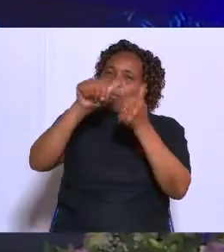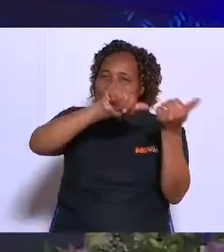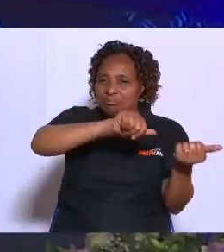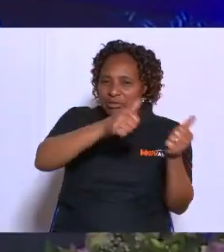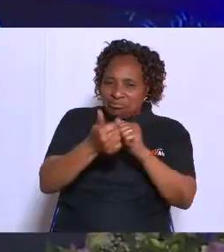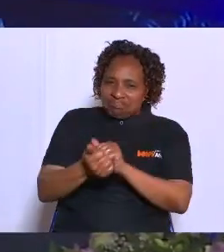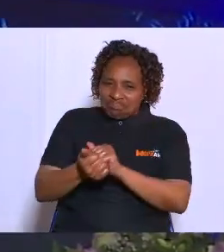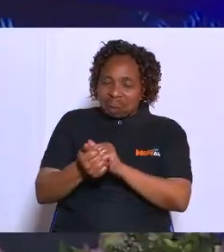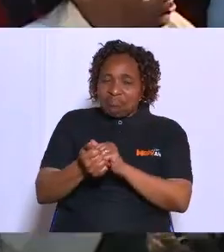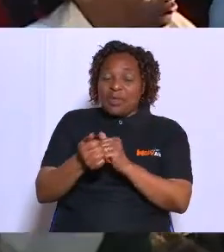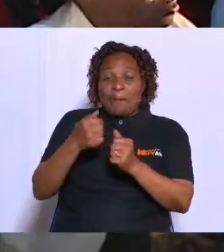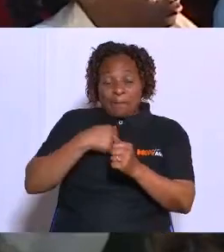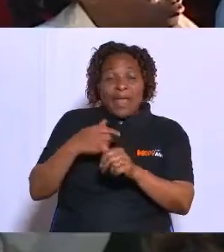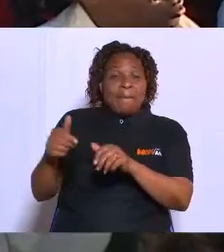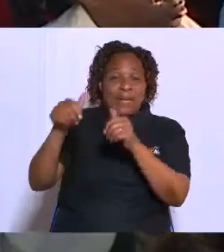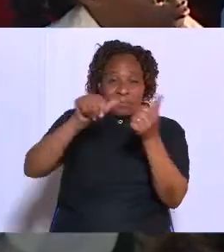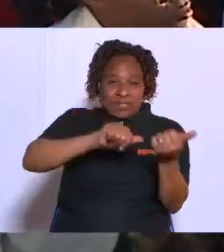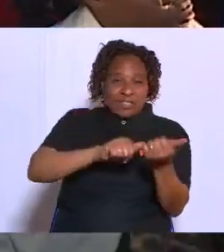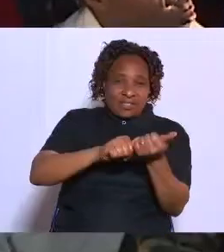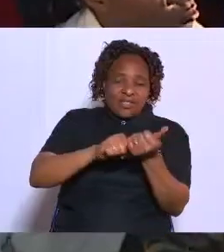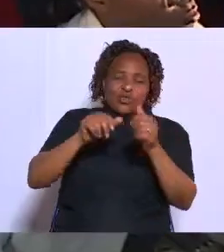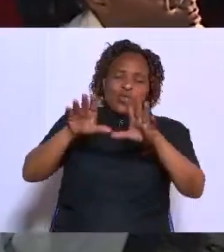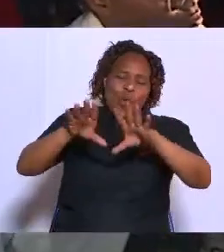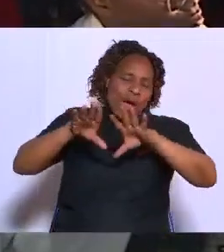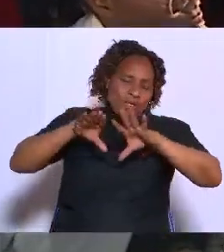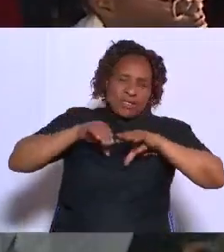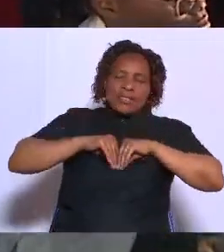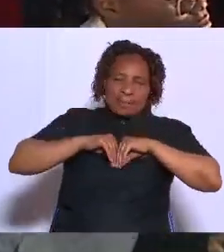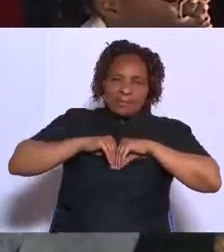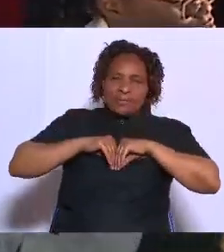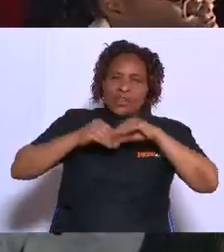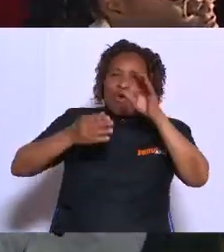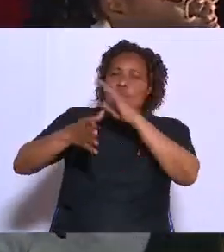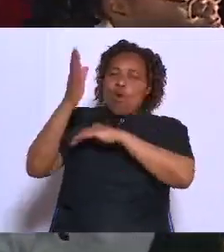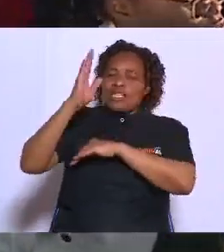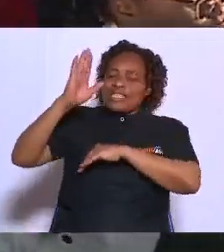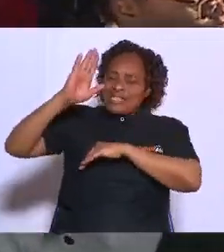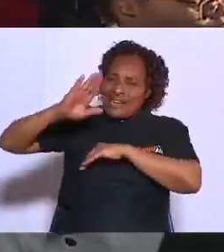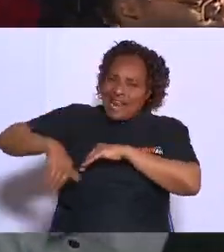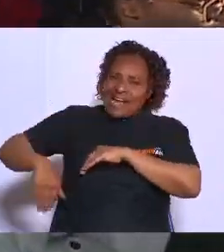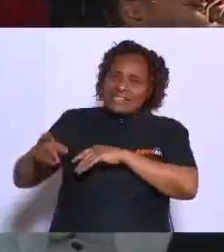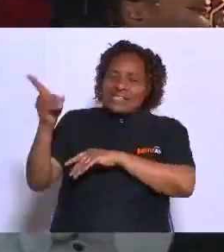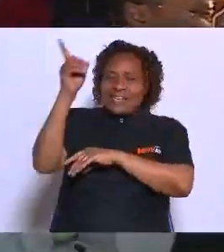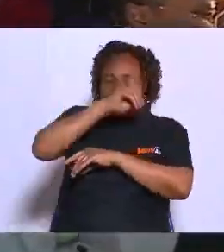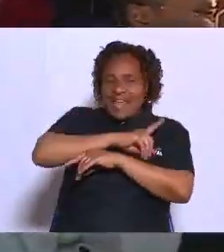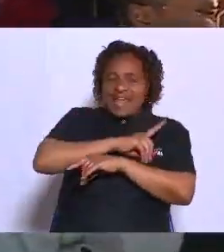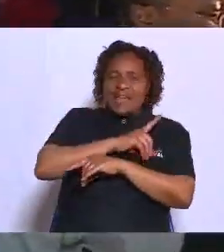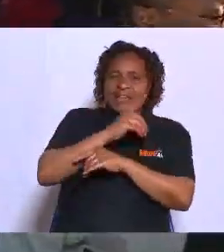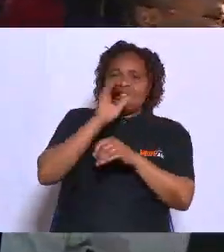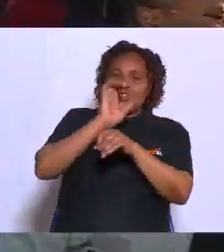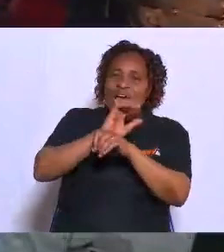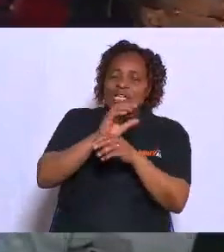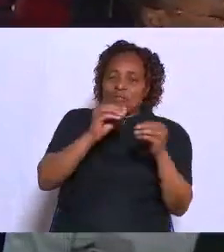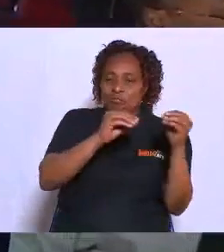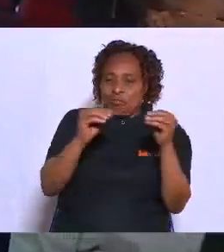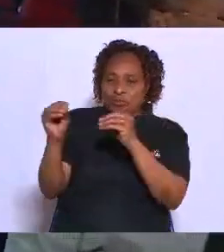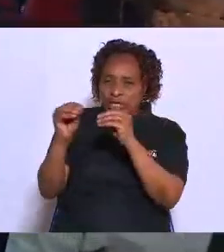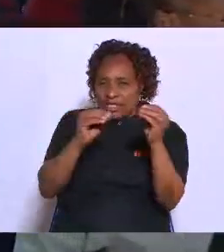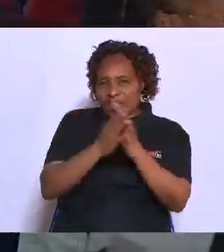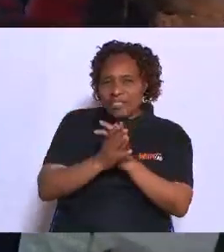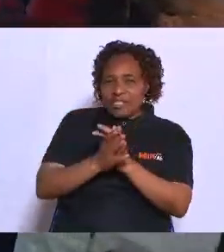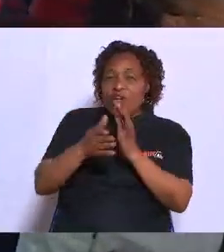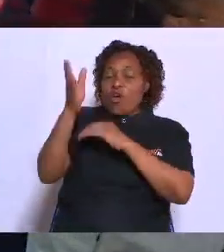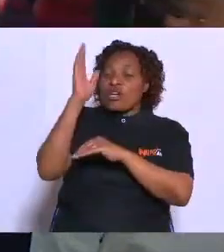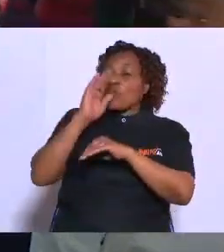water to accept God's last day church and movement God is calling you